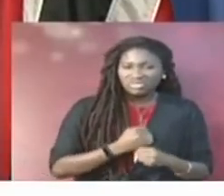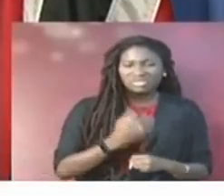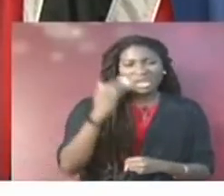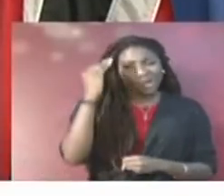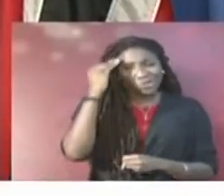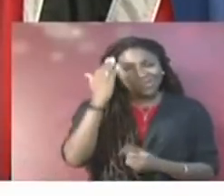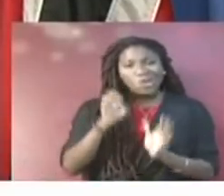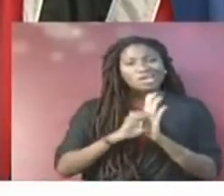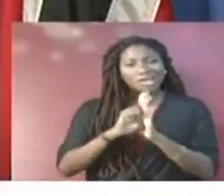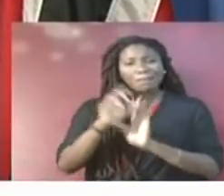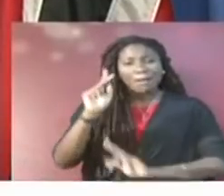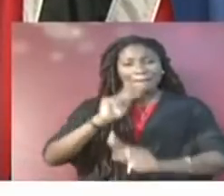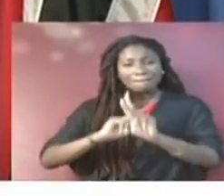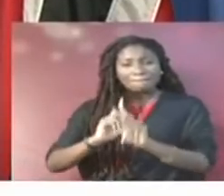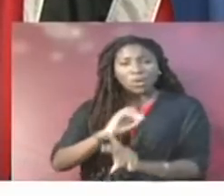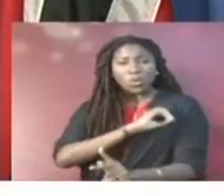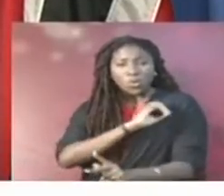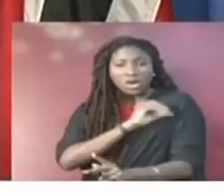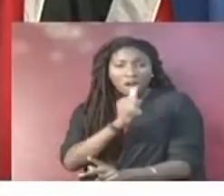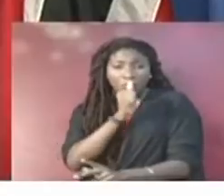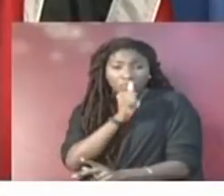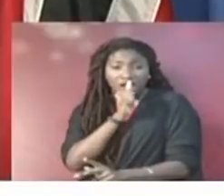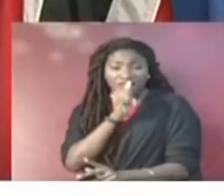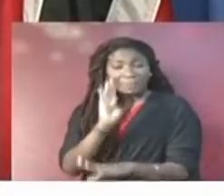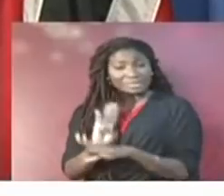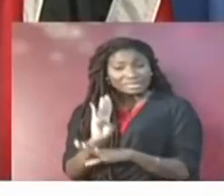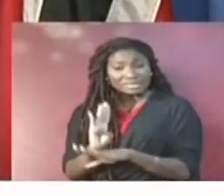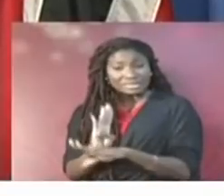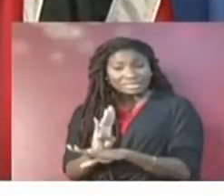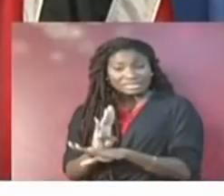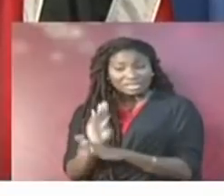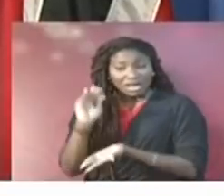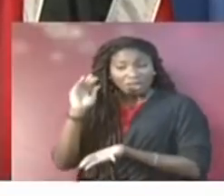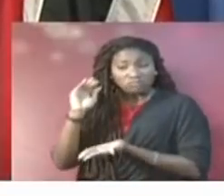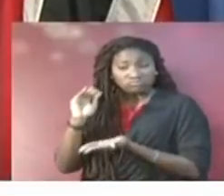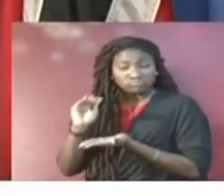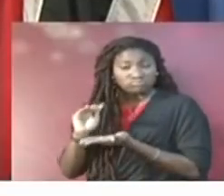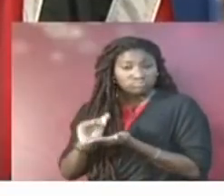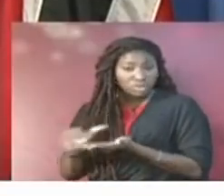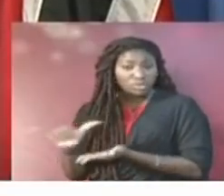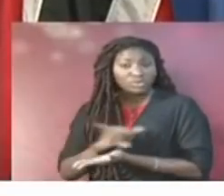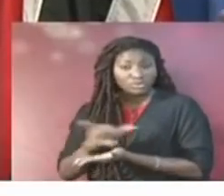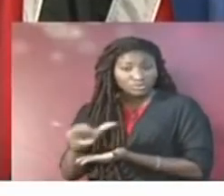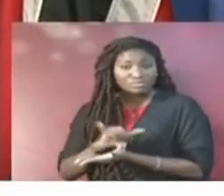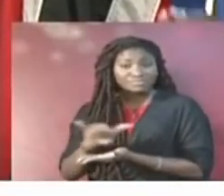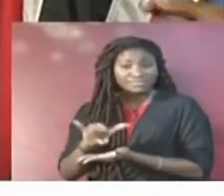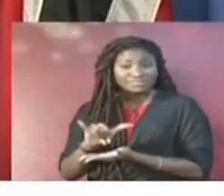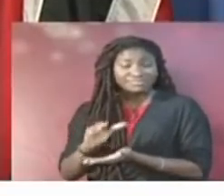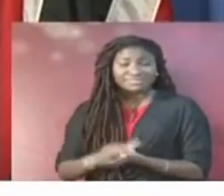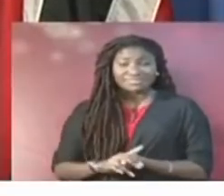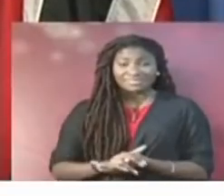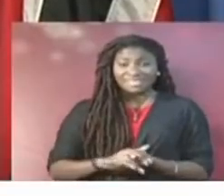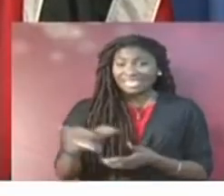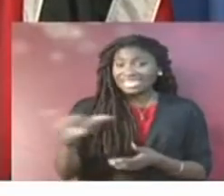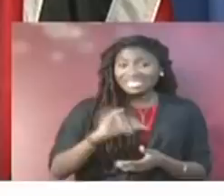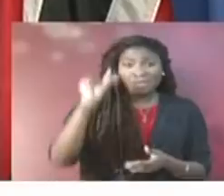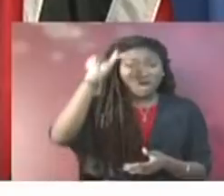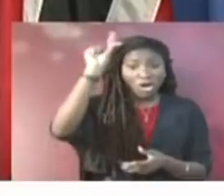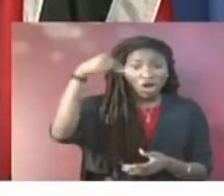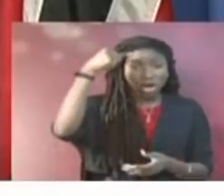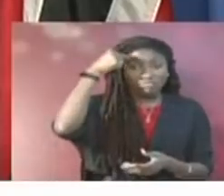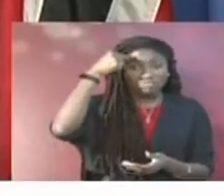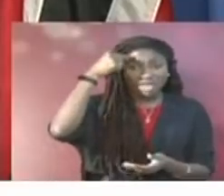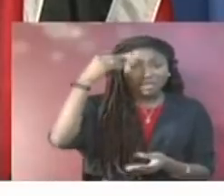sector in their various businesses. Take that a bit further. Those losses are going to be reflected in government's revenue, because if the